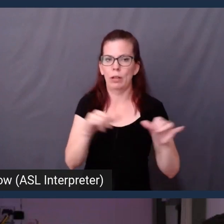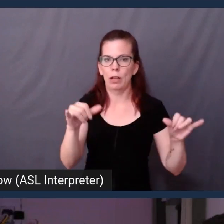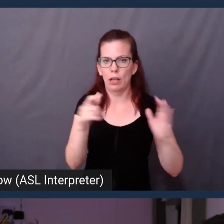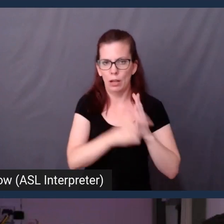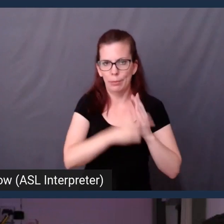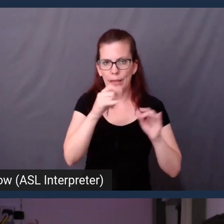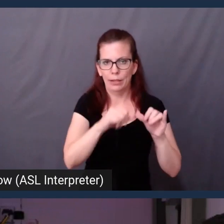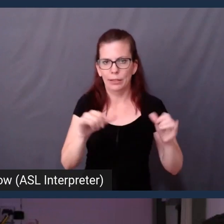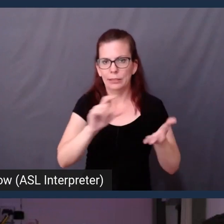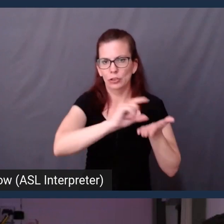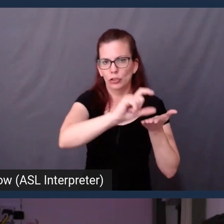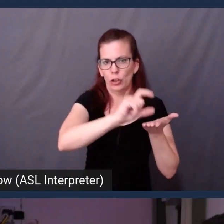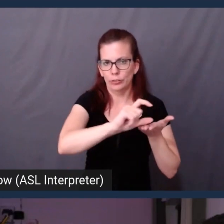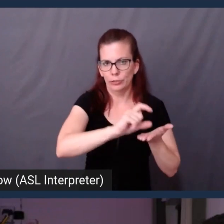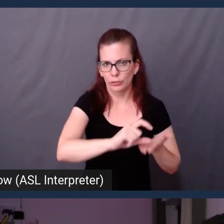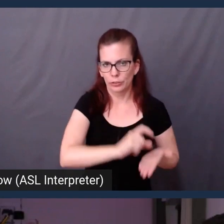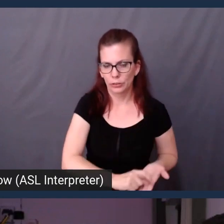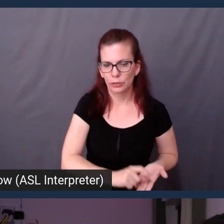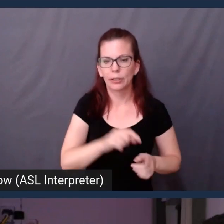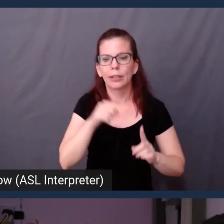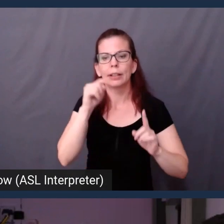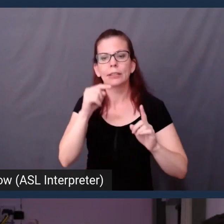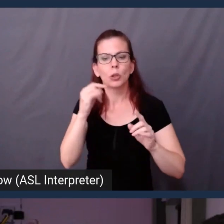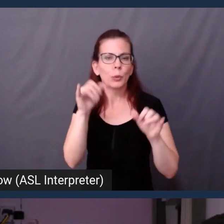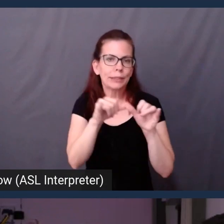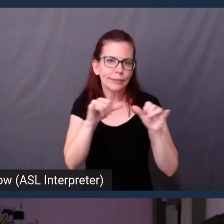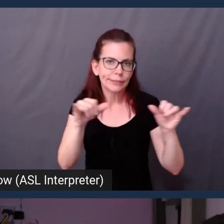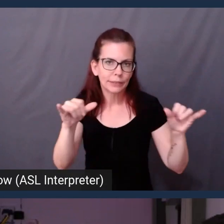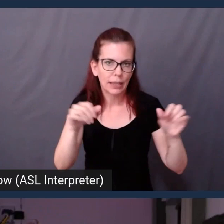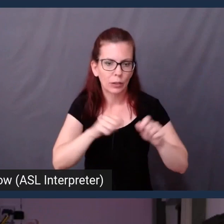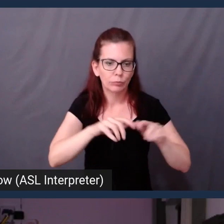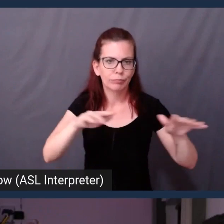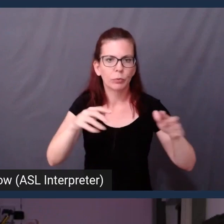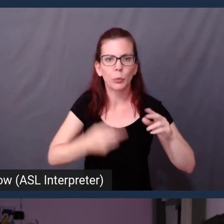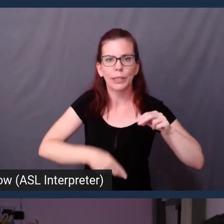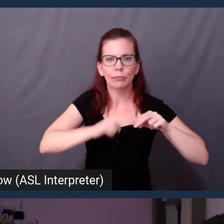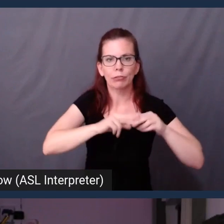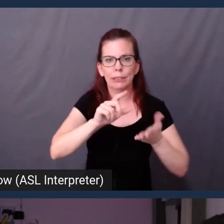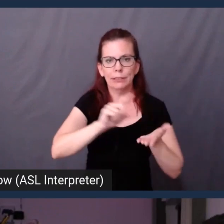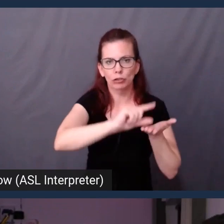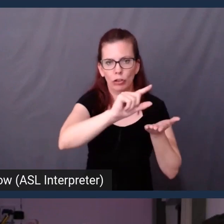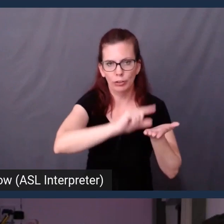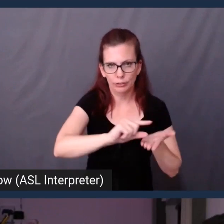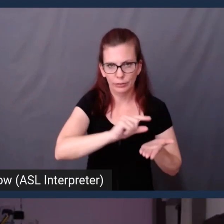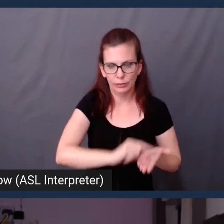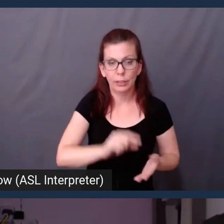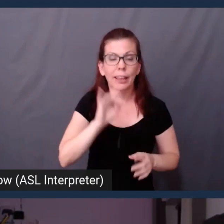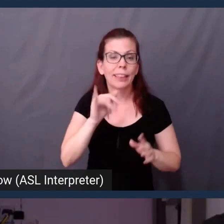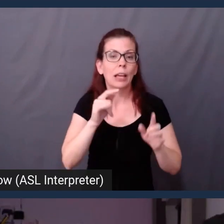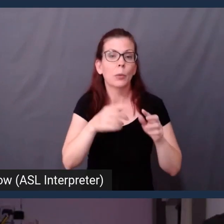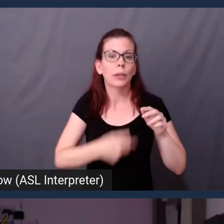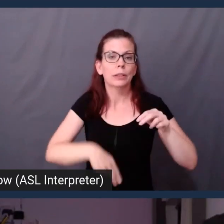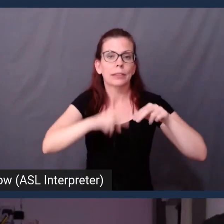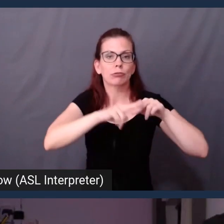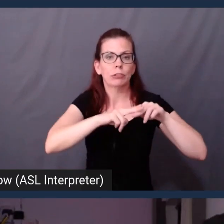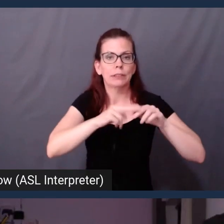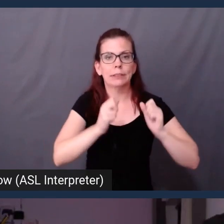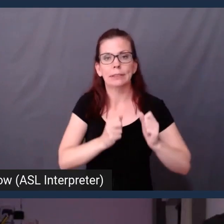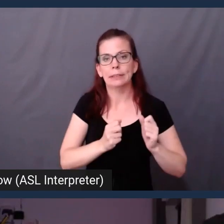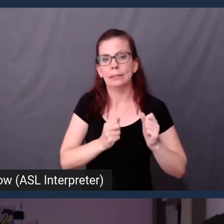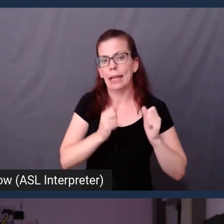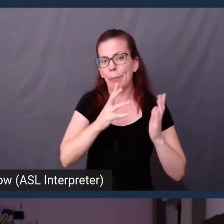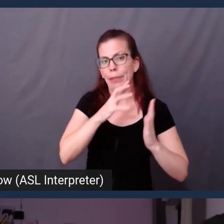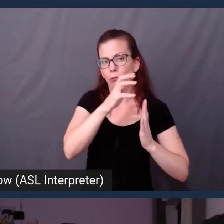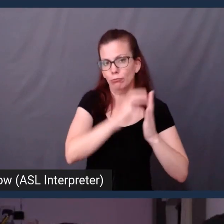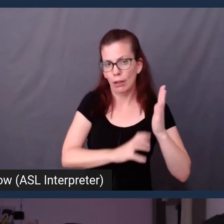And what that will achieve, so if we scale out, we increase number of shards, and that will increase the amount of writes that